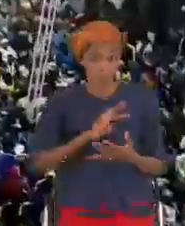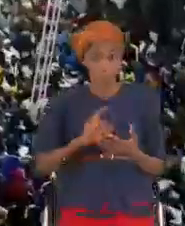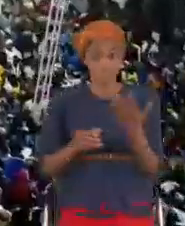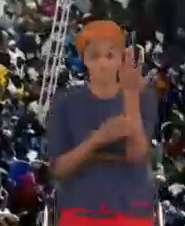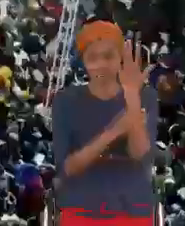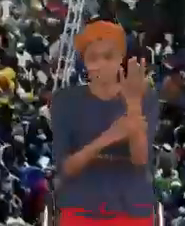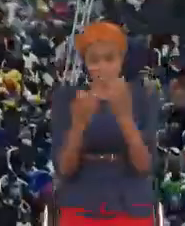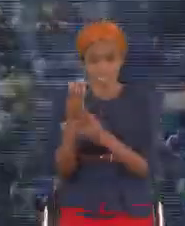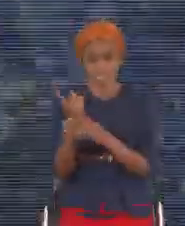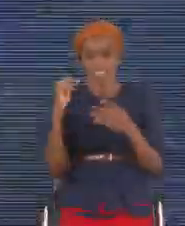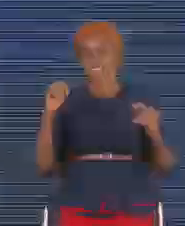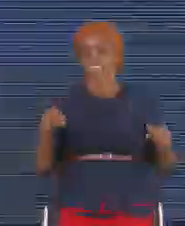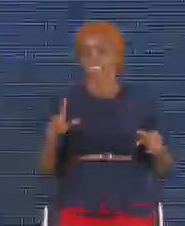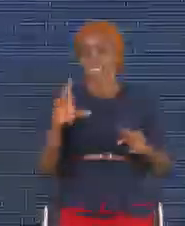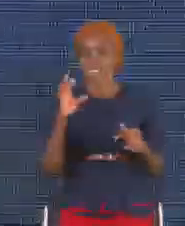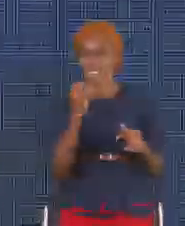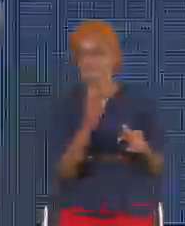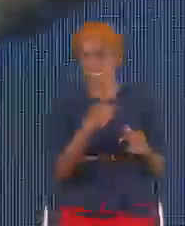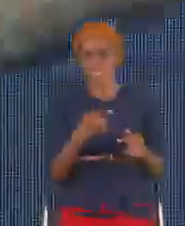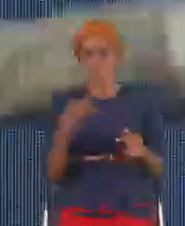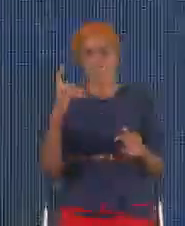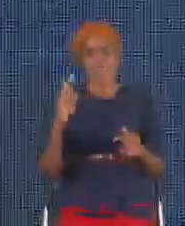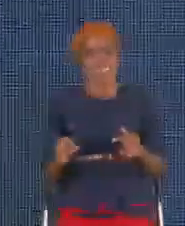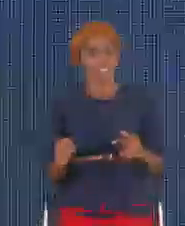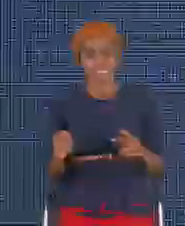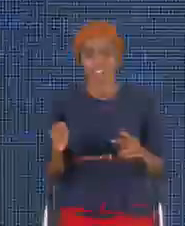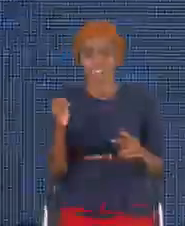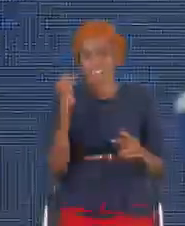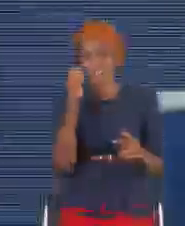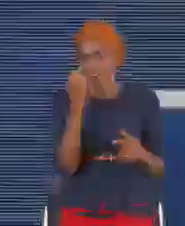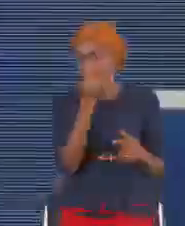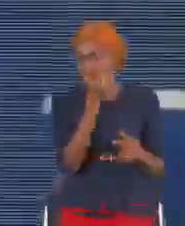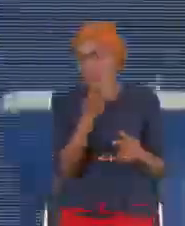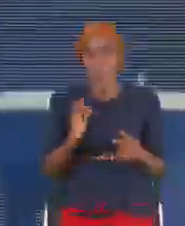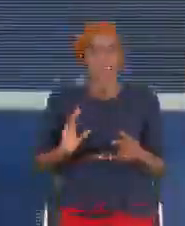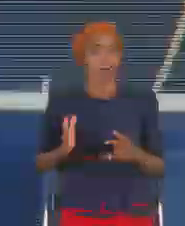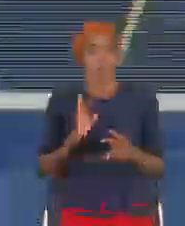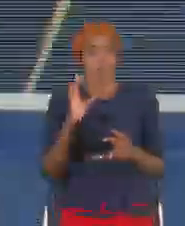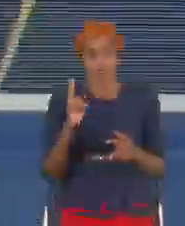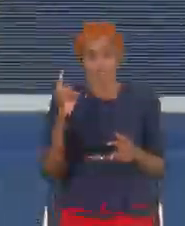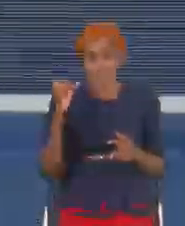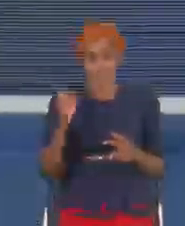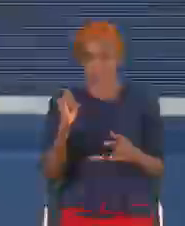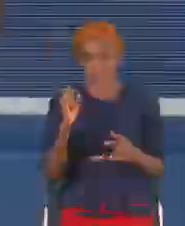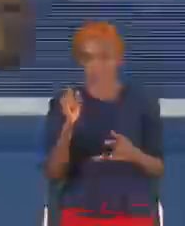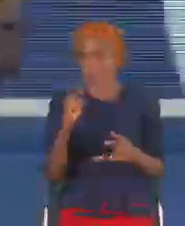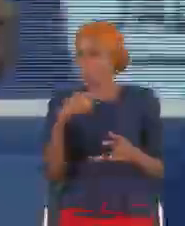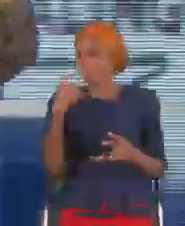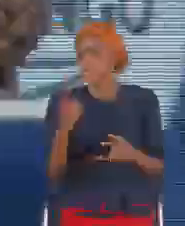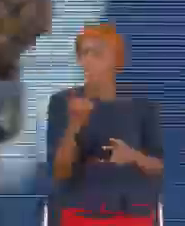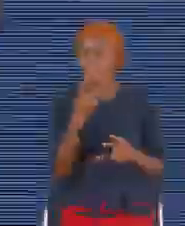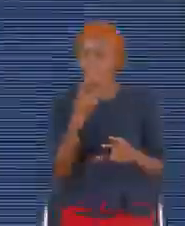the ears, the eyes, and our five senses. And it says, the tongue is